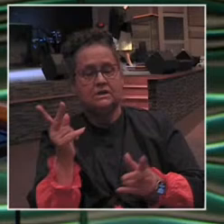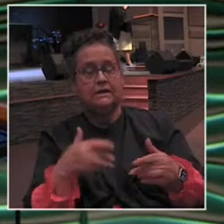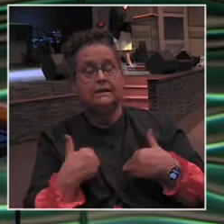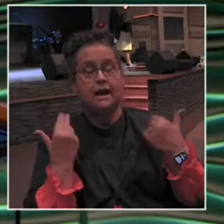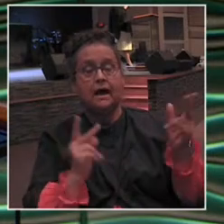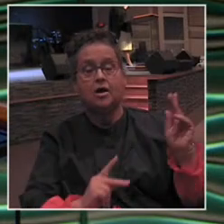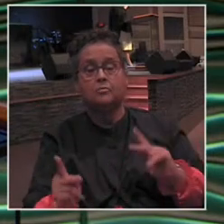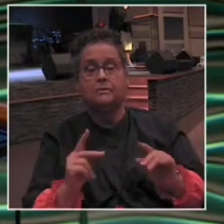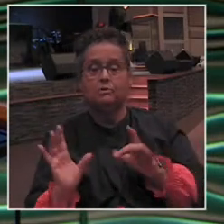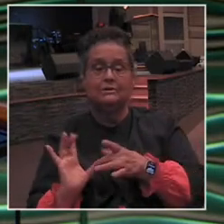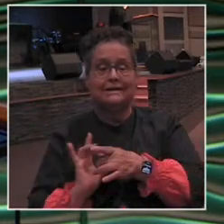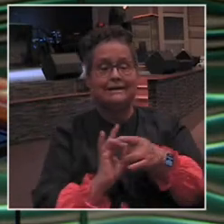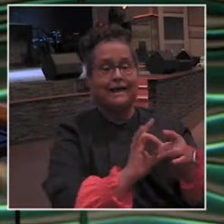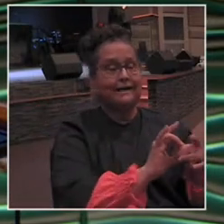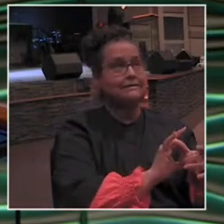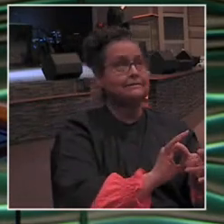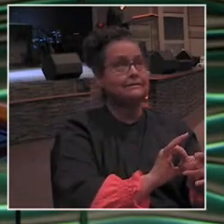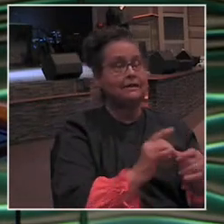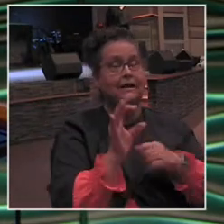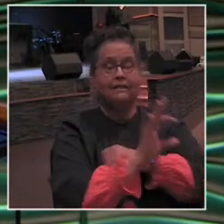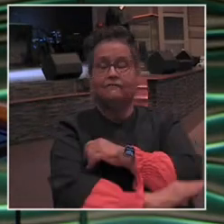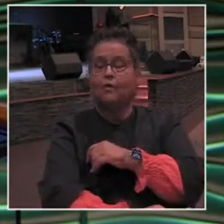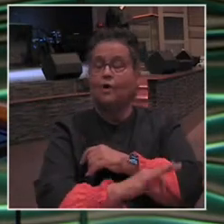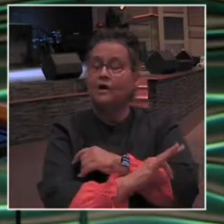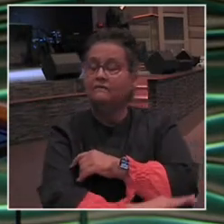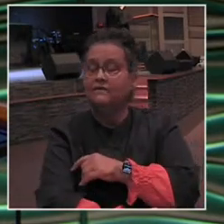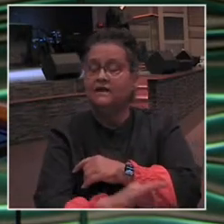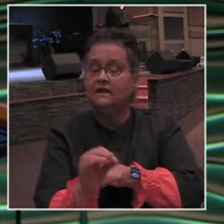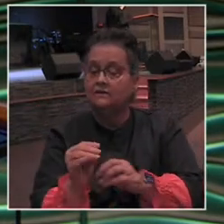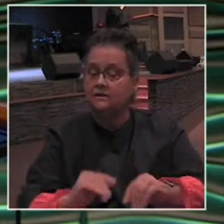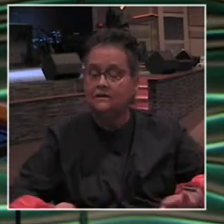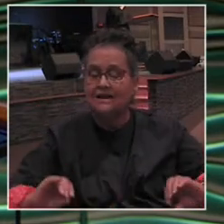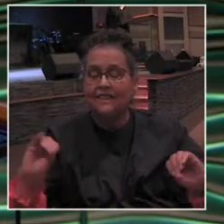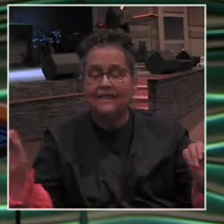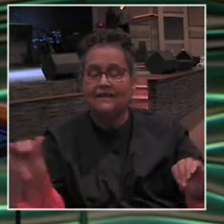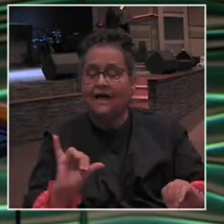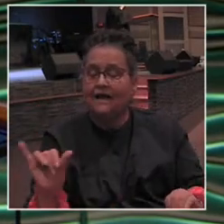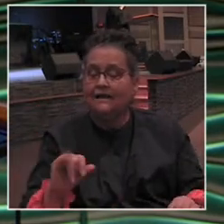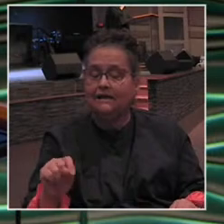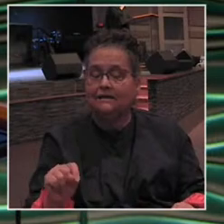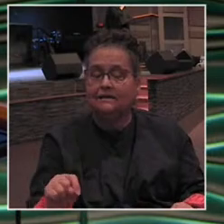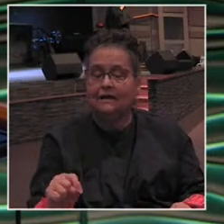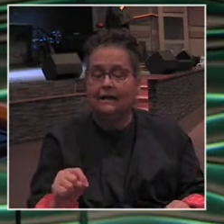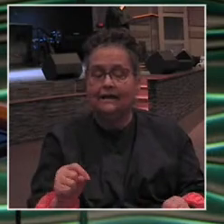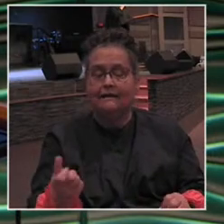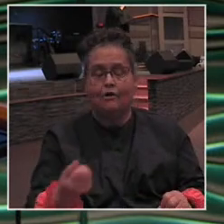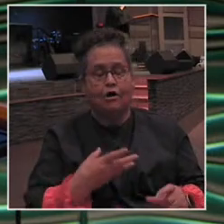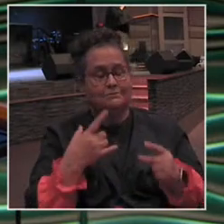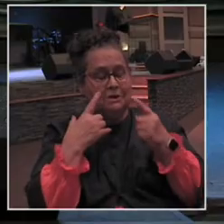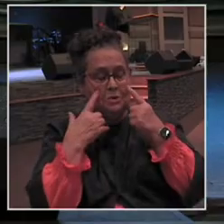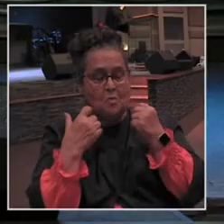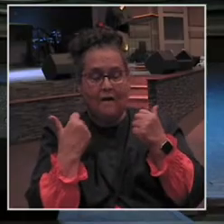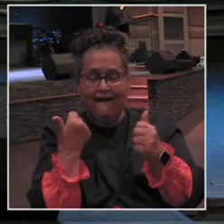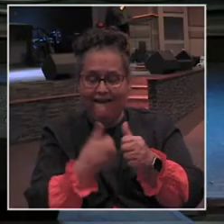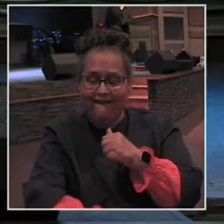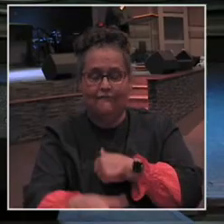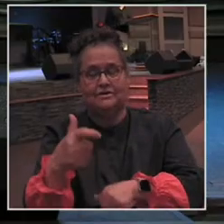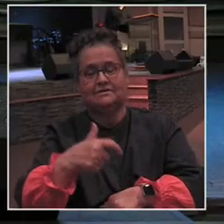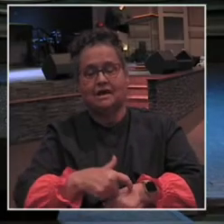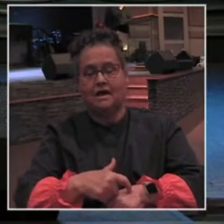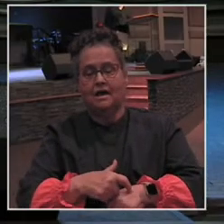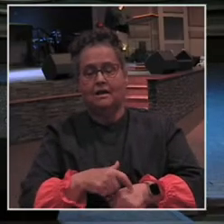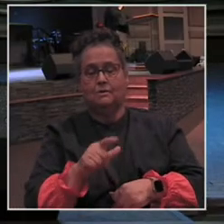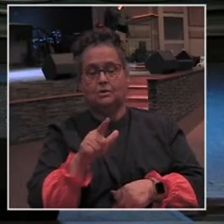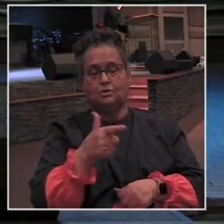people connect with God on a foreign field. There's nothing like it, and it brings me to tears every time. Then